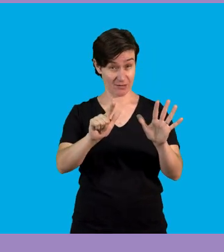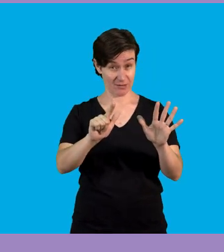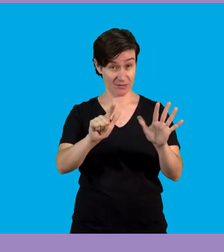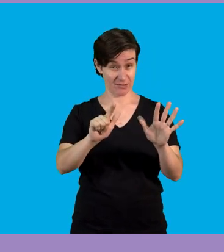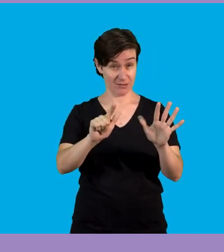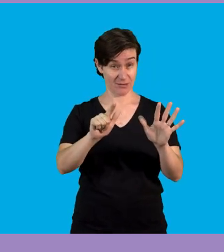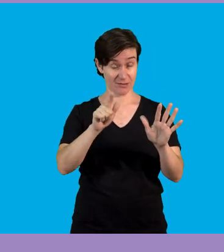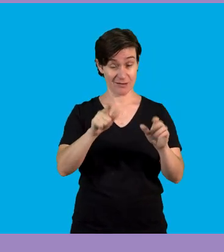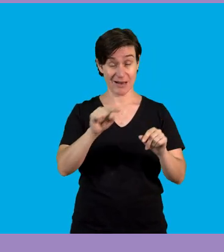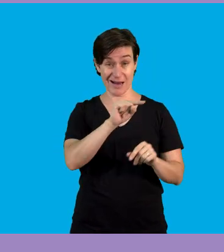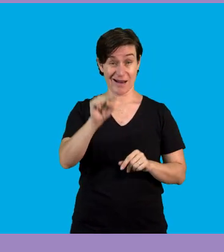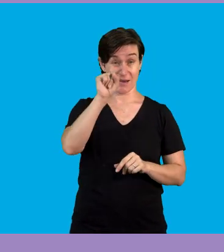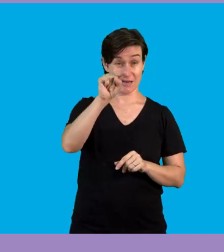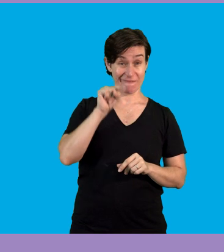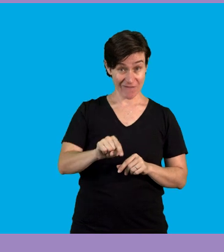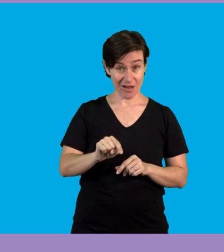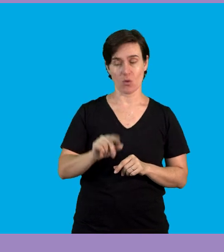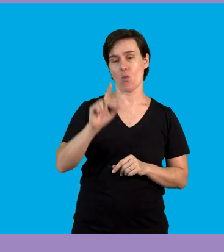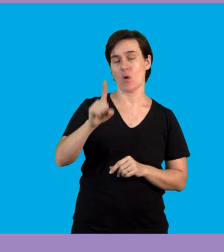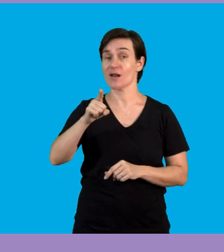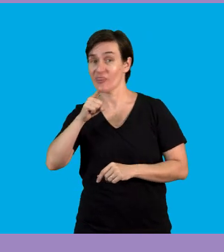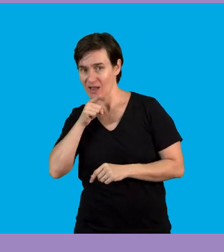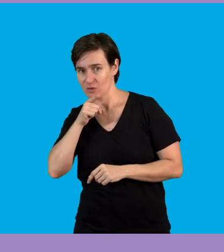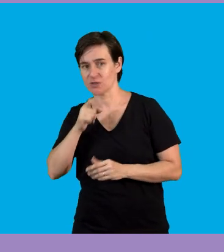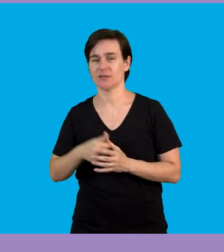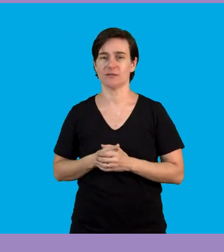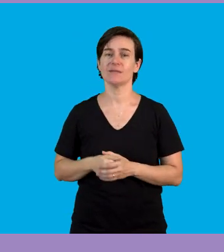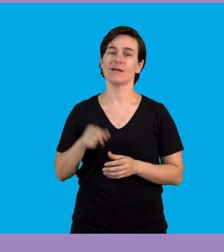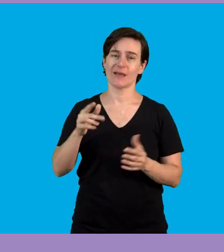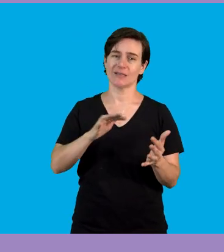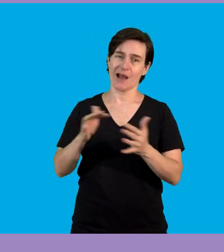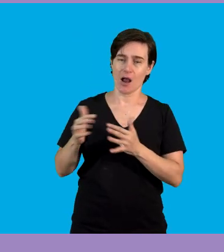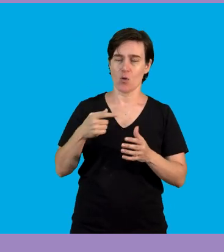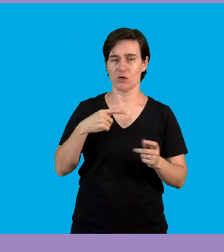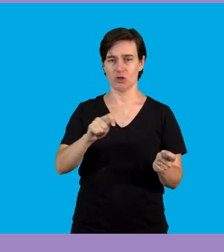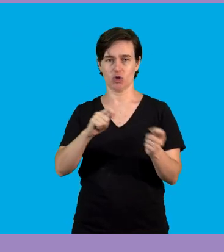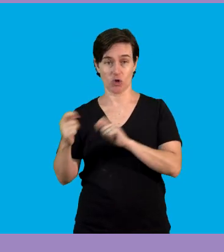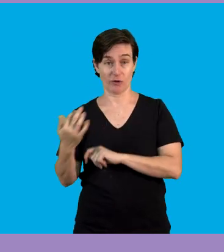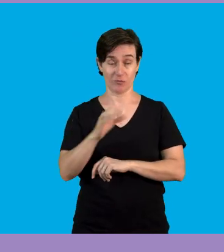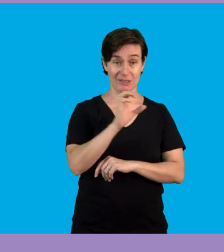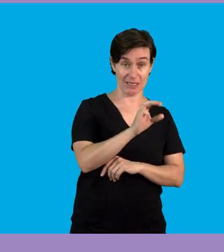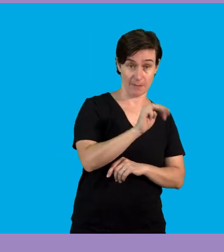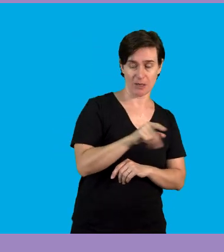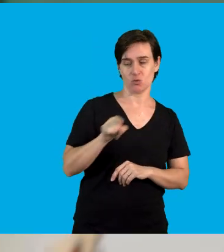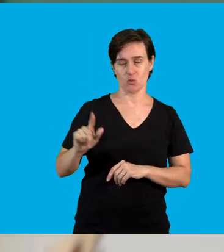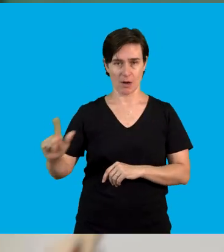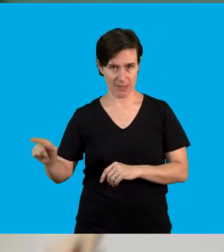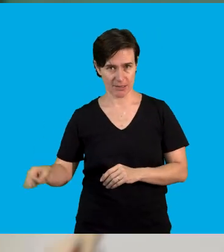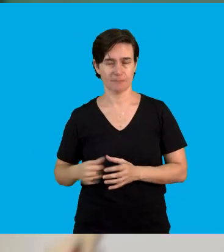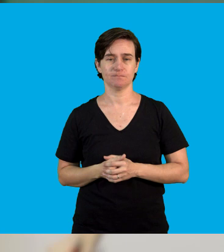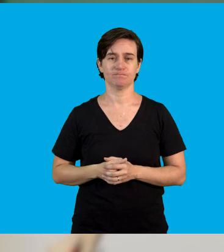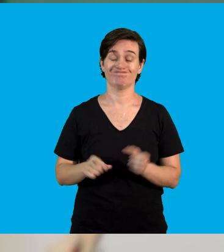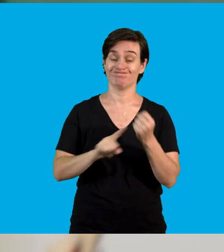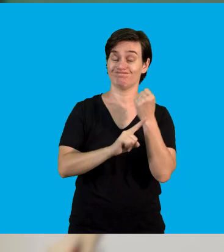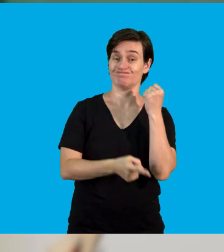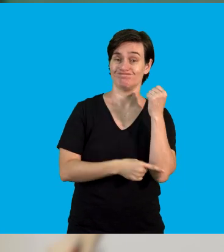3,267 and dividing that by 1,000. And that is how we convert from centimeters cubed to liters. Let's look at a